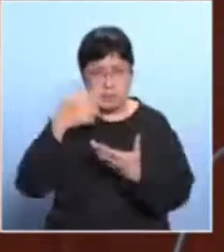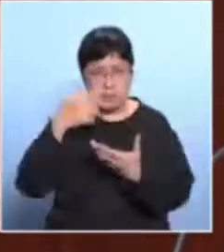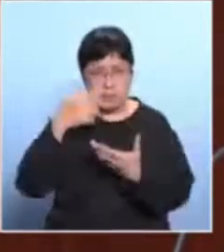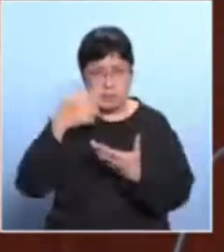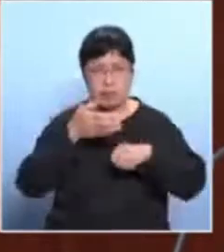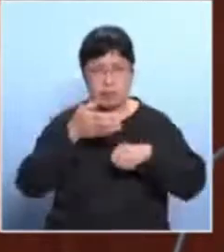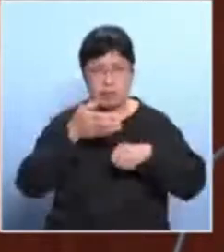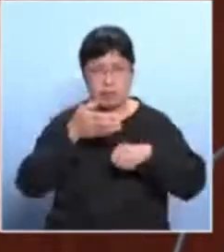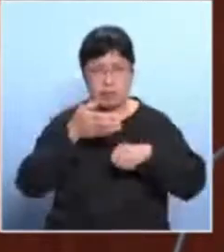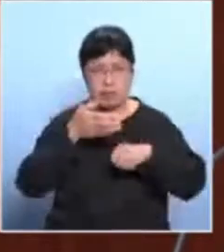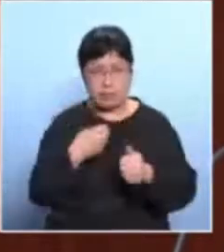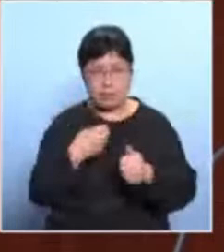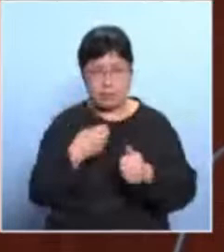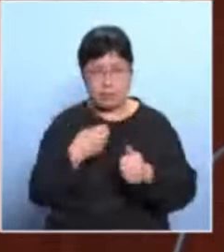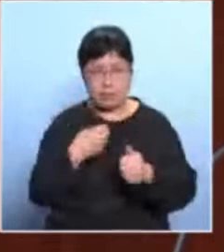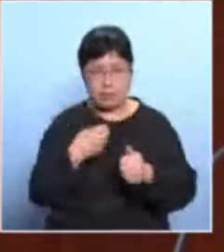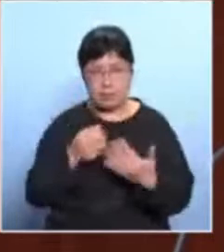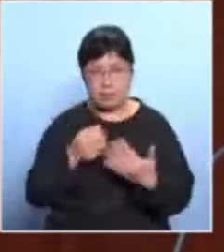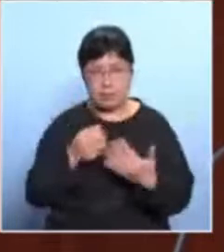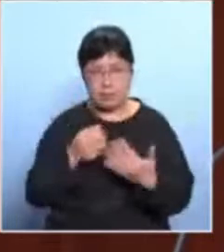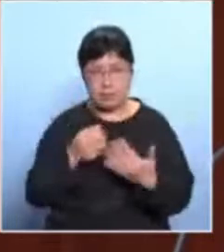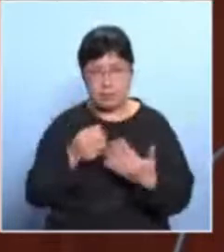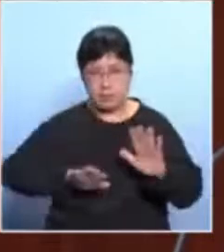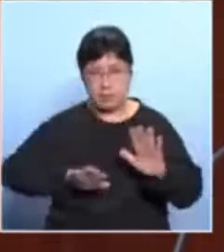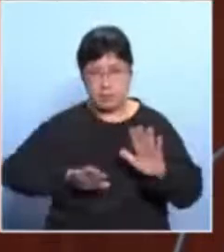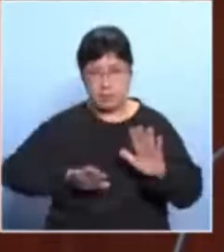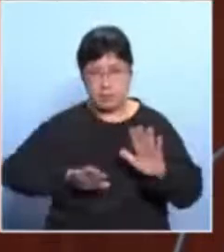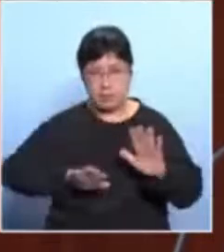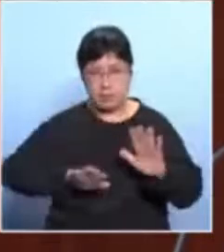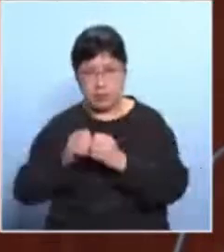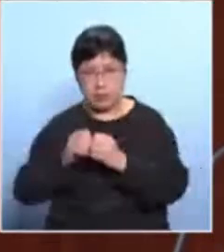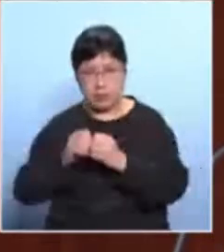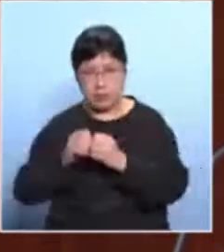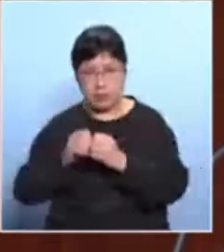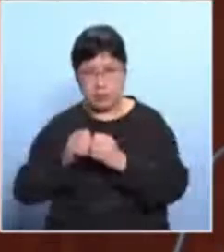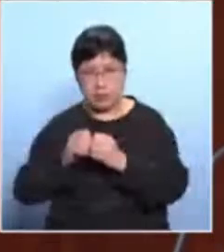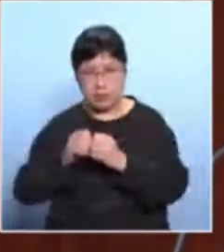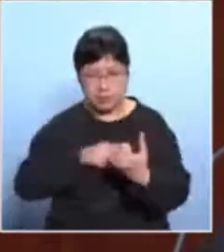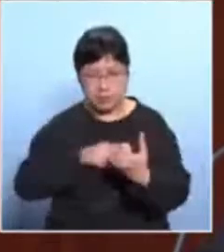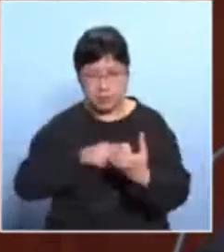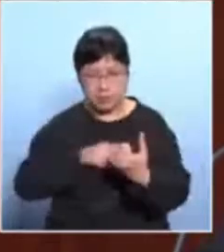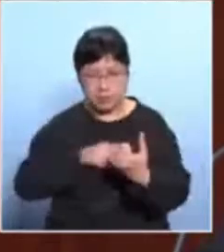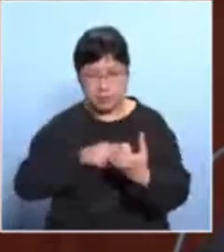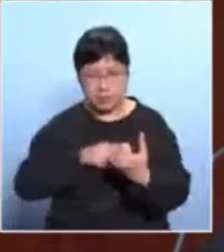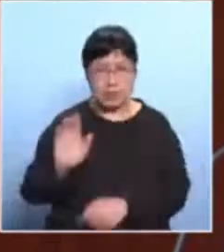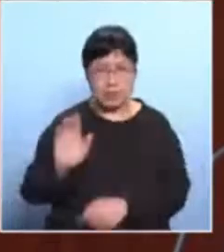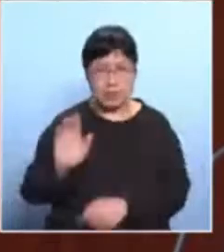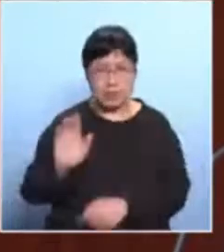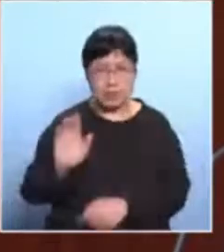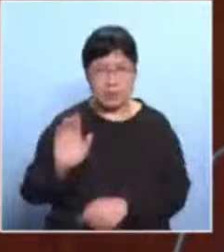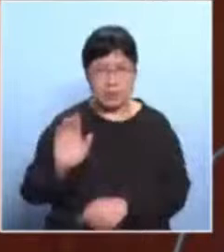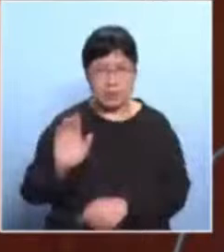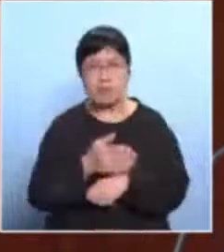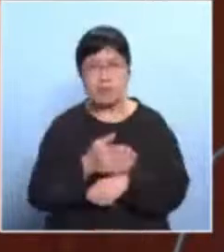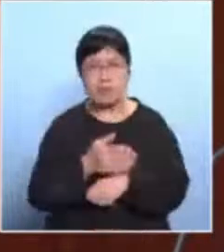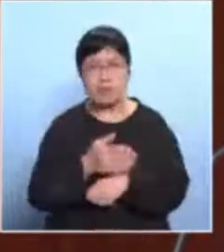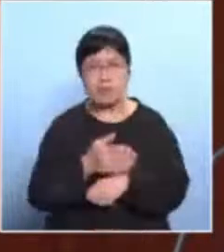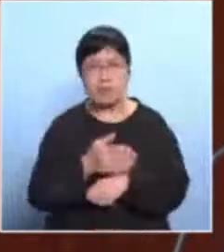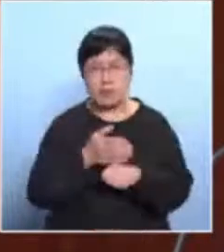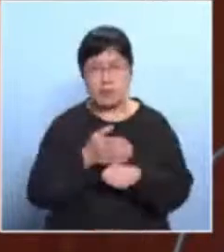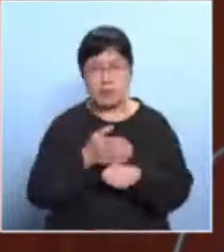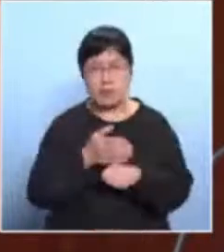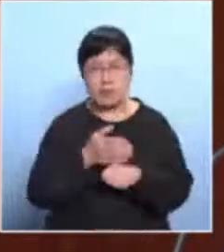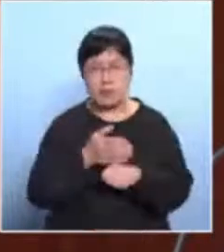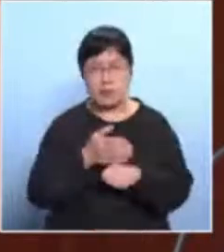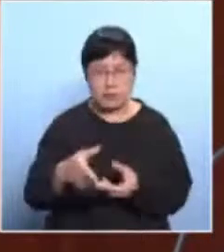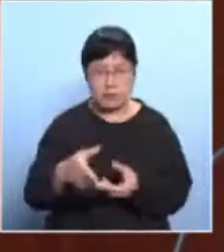their capacity in handling complicated cases. 3. Provide mental health assessments in the community. A pilot scheme will